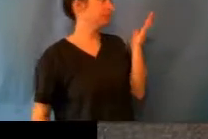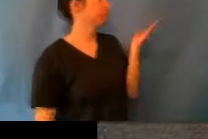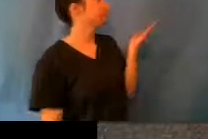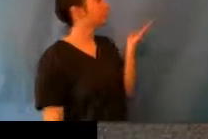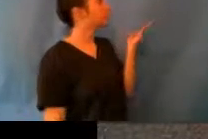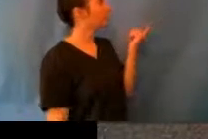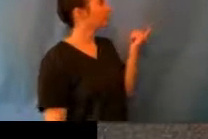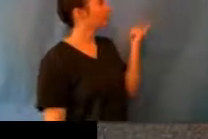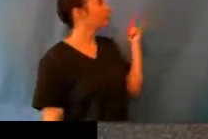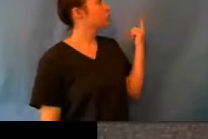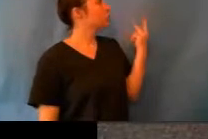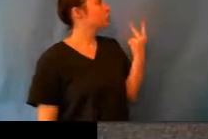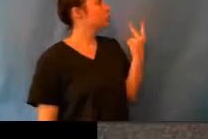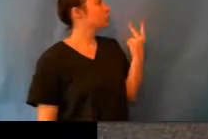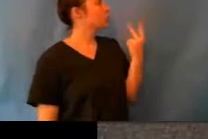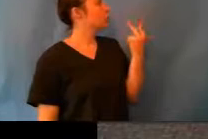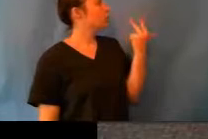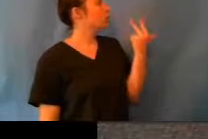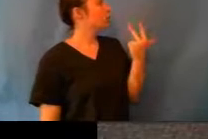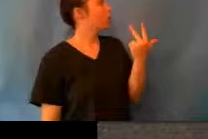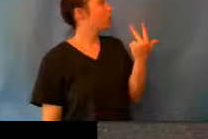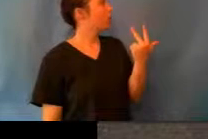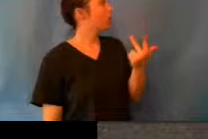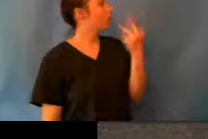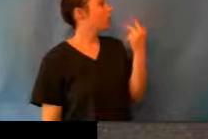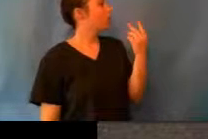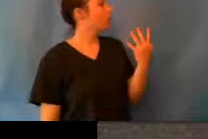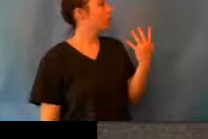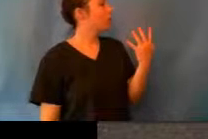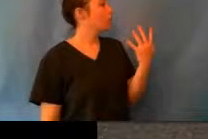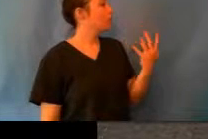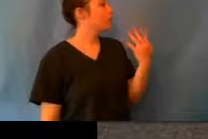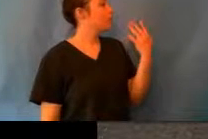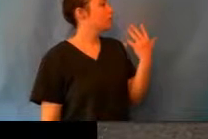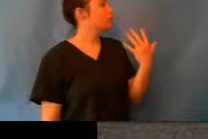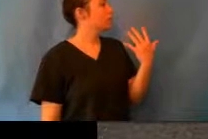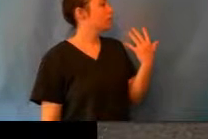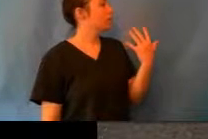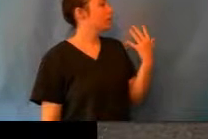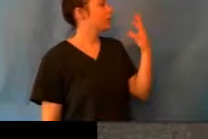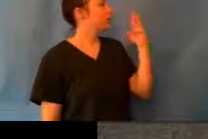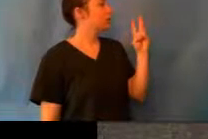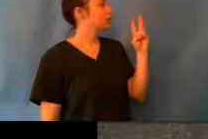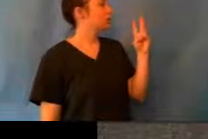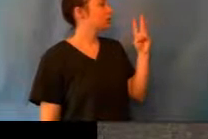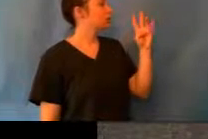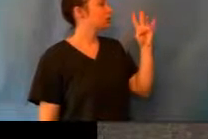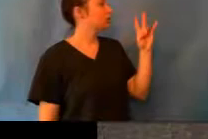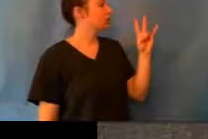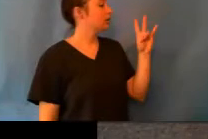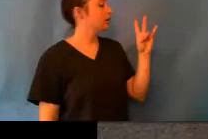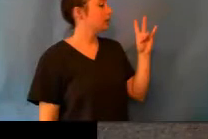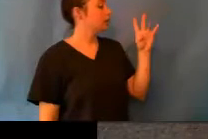cubes. 1, 2, 3, 4, 5,